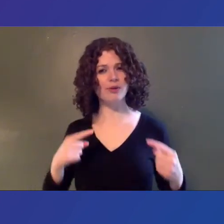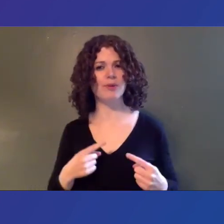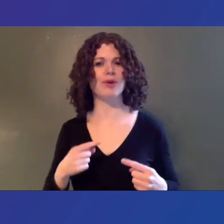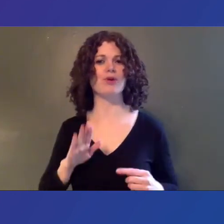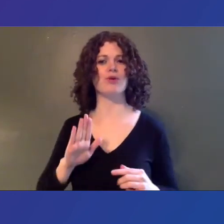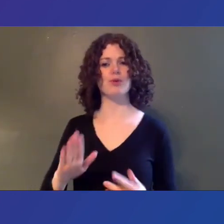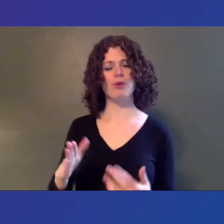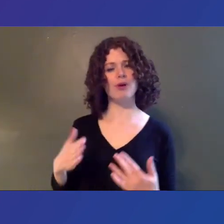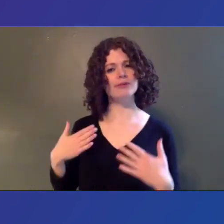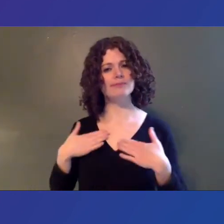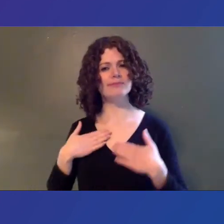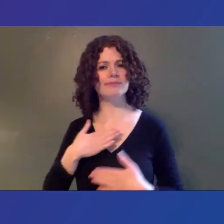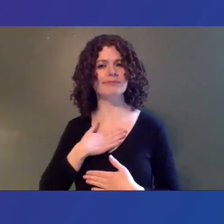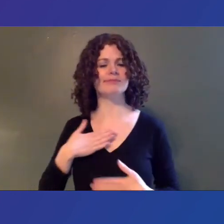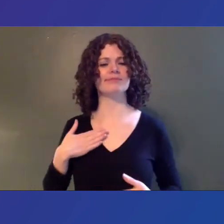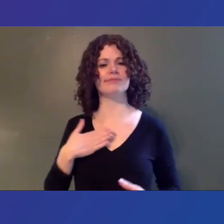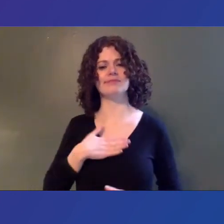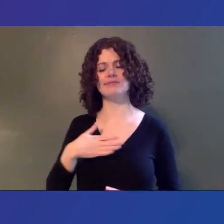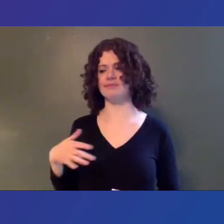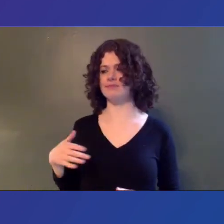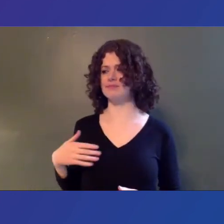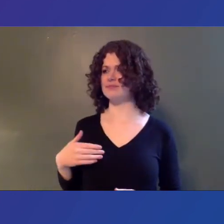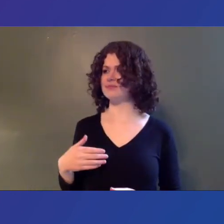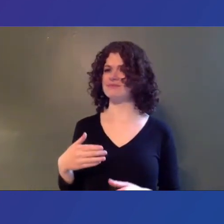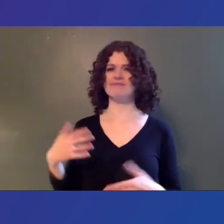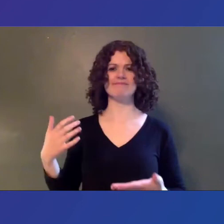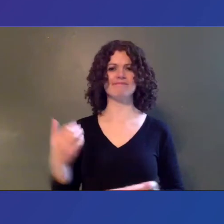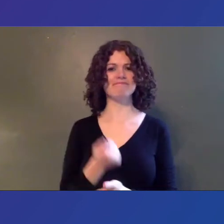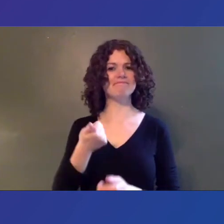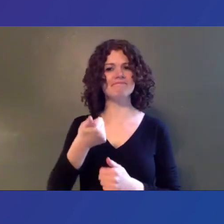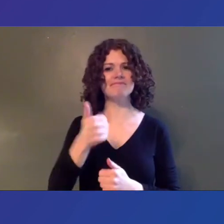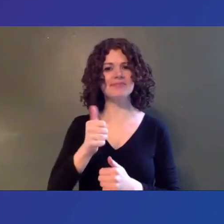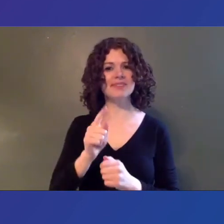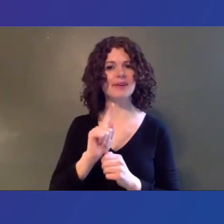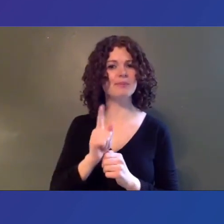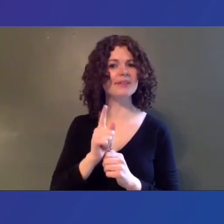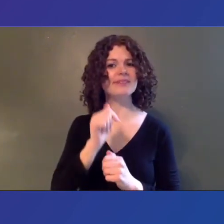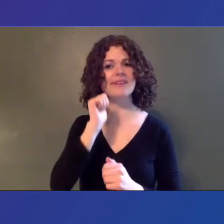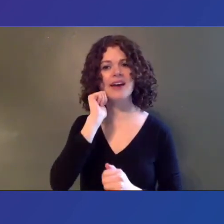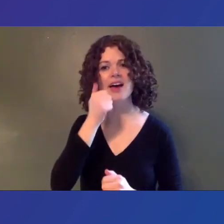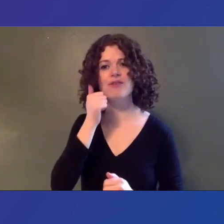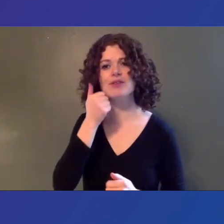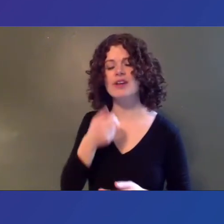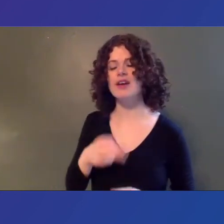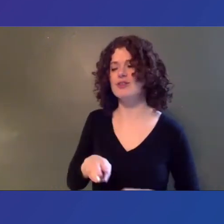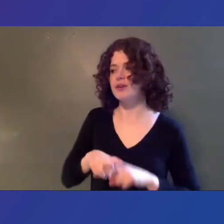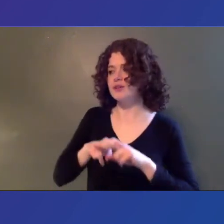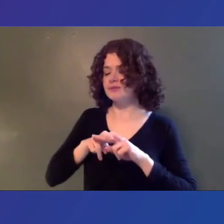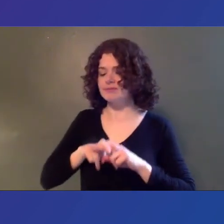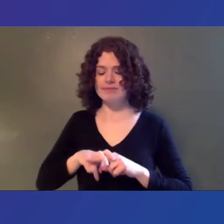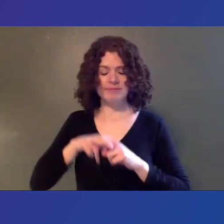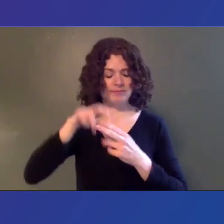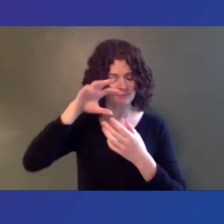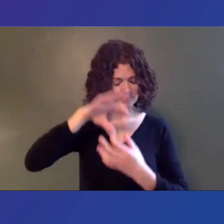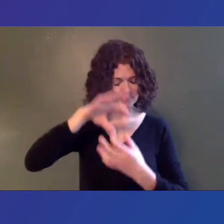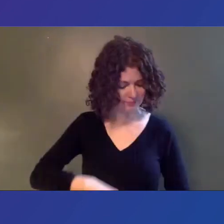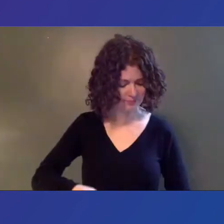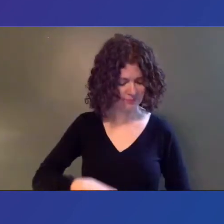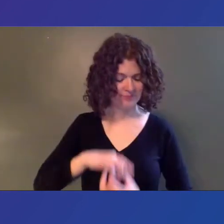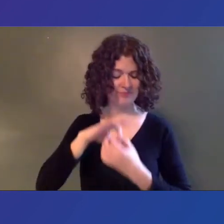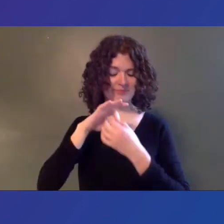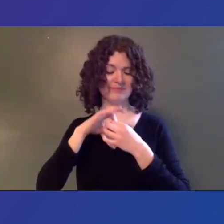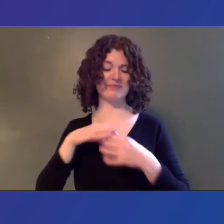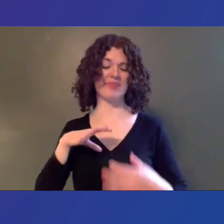day, sensing where you are, feeling your body, connecting with your breath and